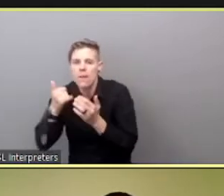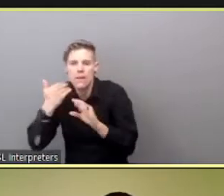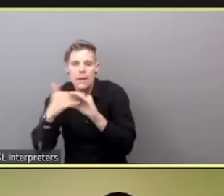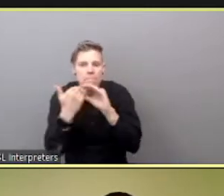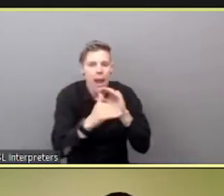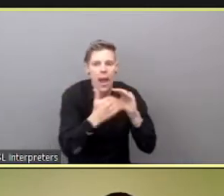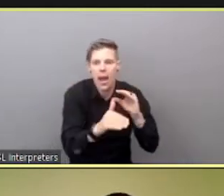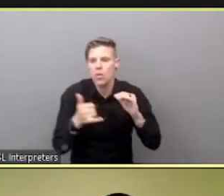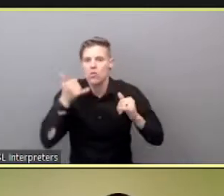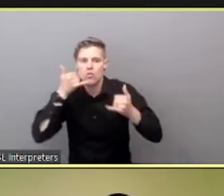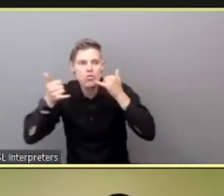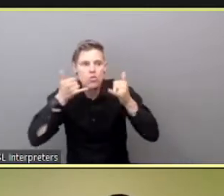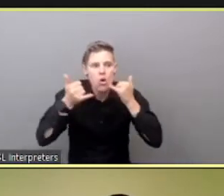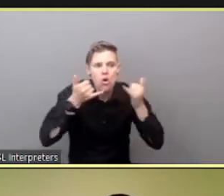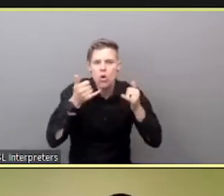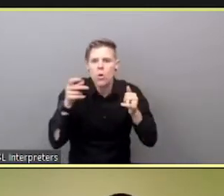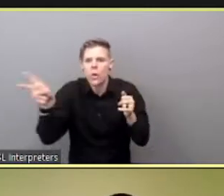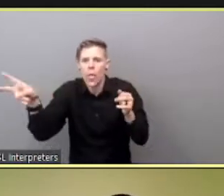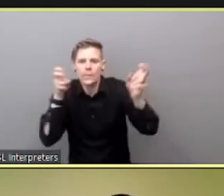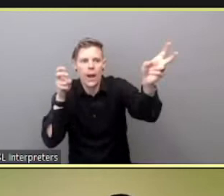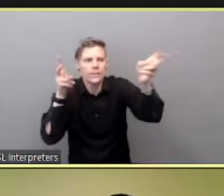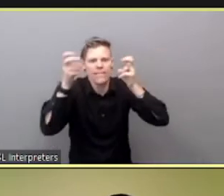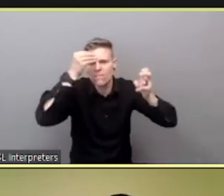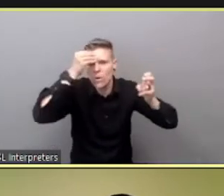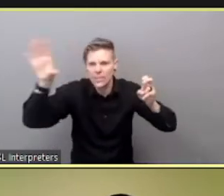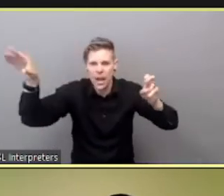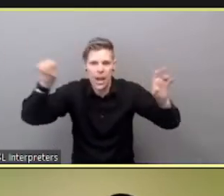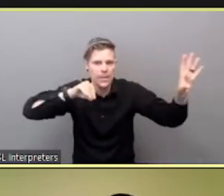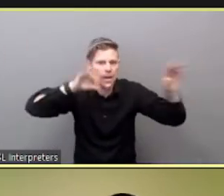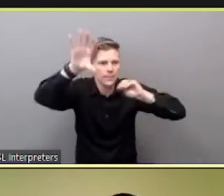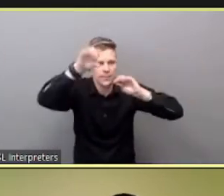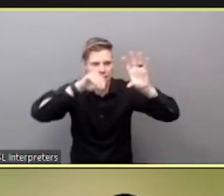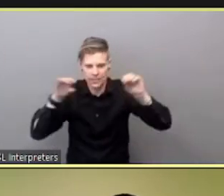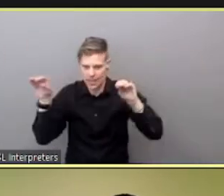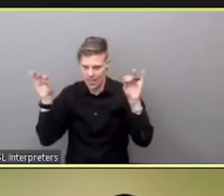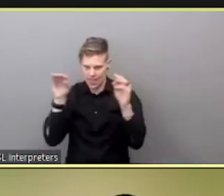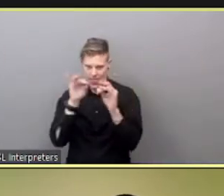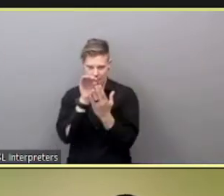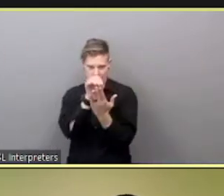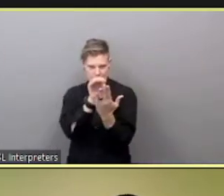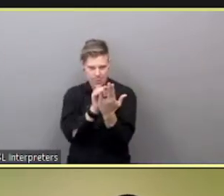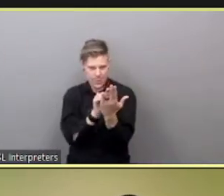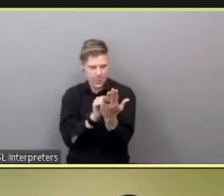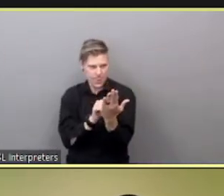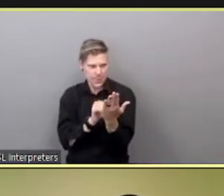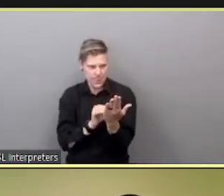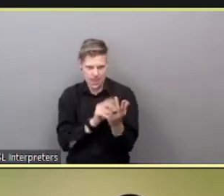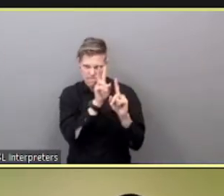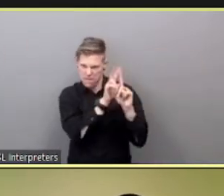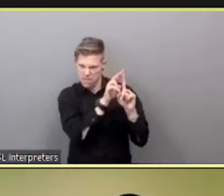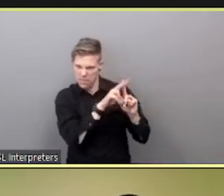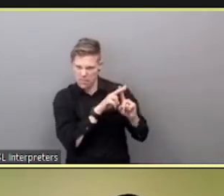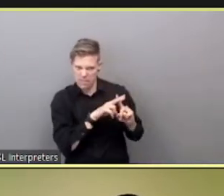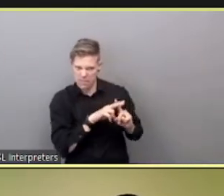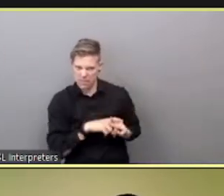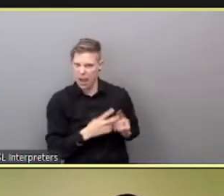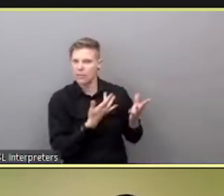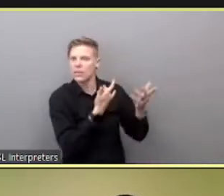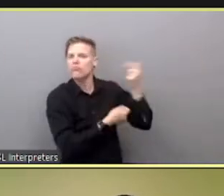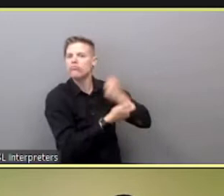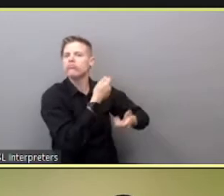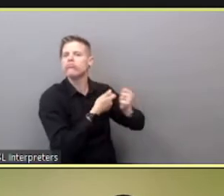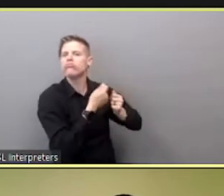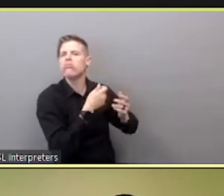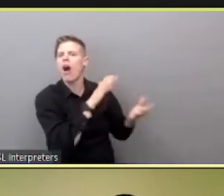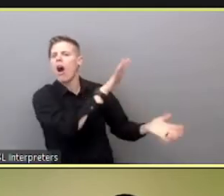obtain private information that might otherwise be used to file a claim. So beginning end of July, the Department of Workforce